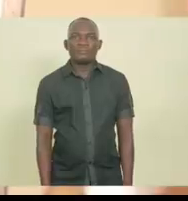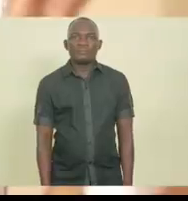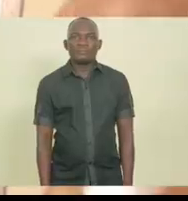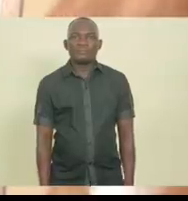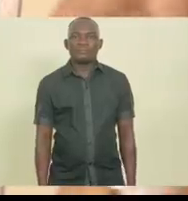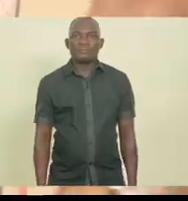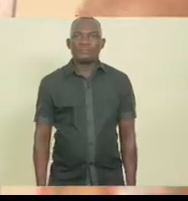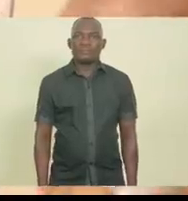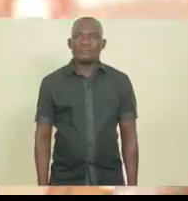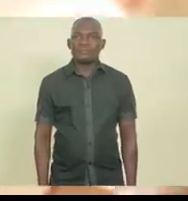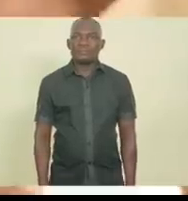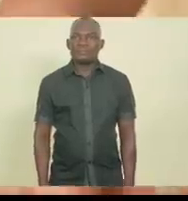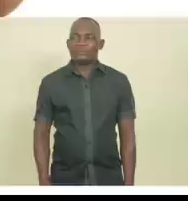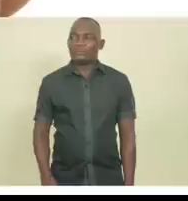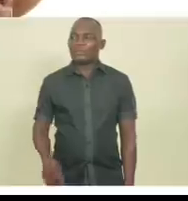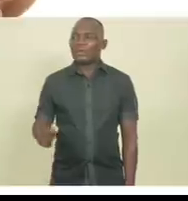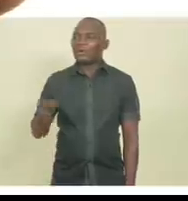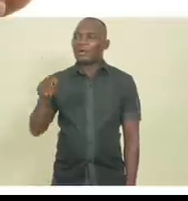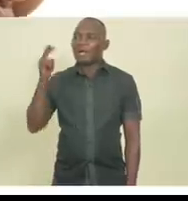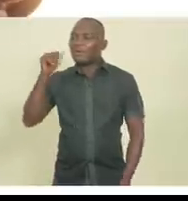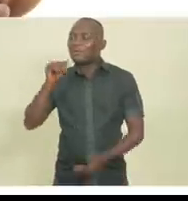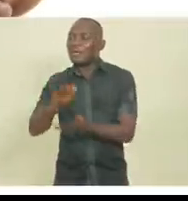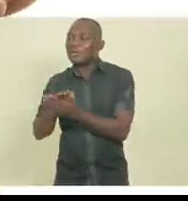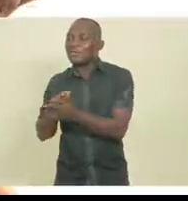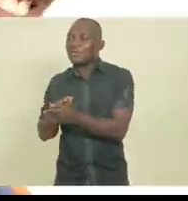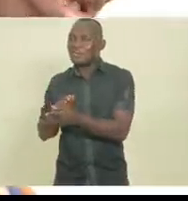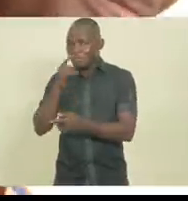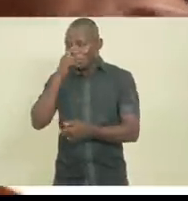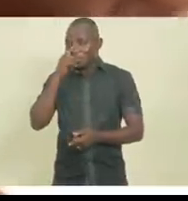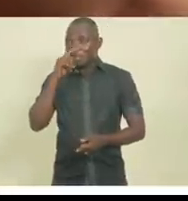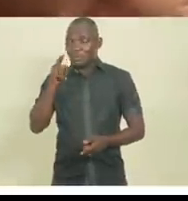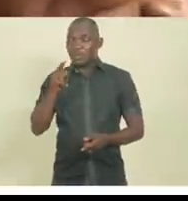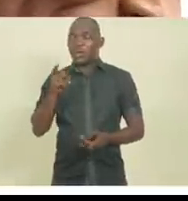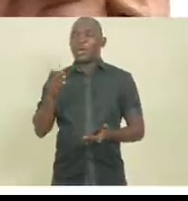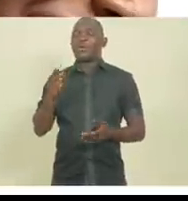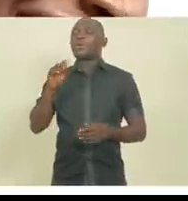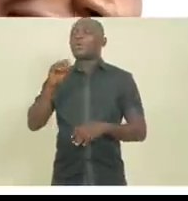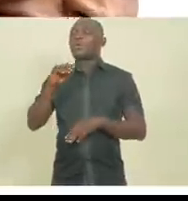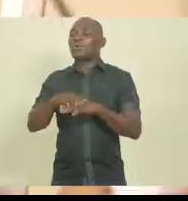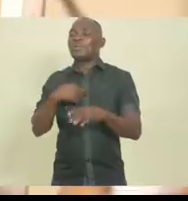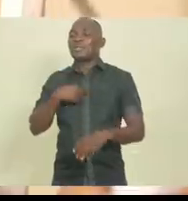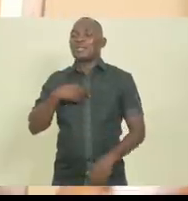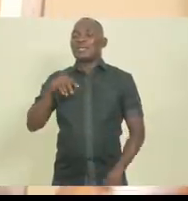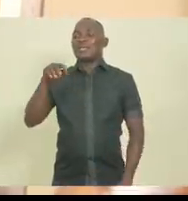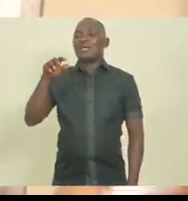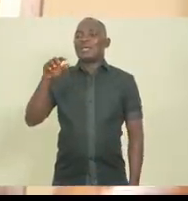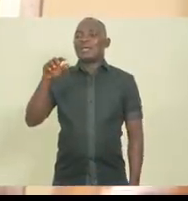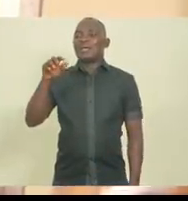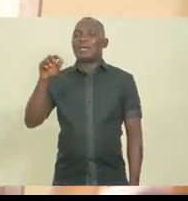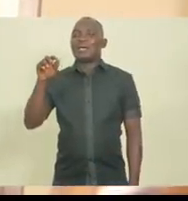So you're Uncle Coffee's wife? Yes, darling. You can call me Auntie Isi.